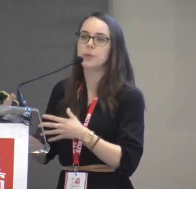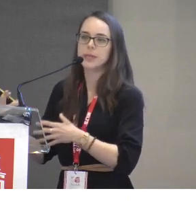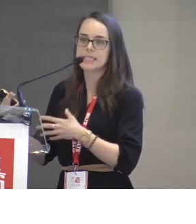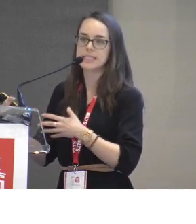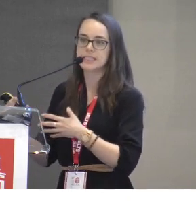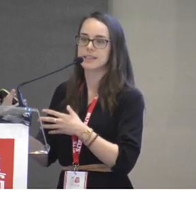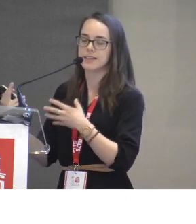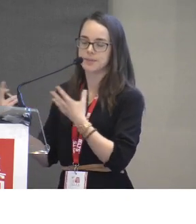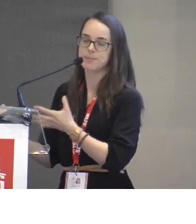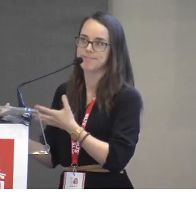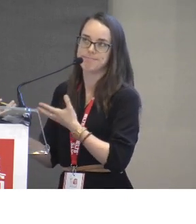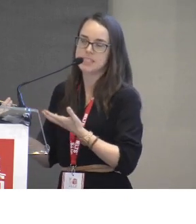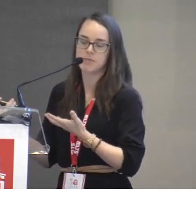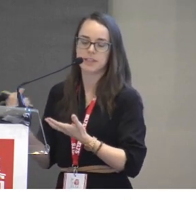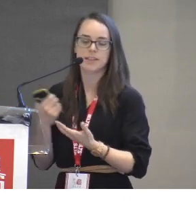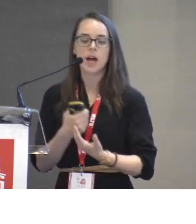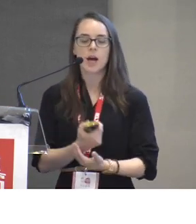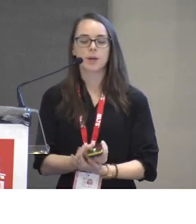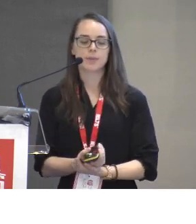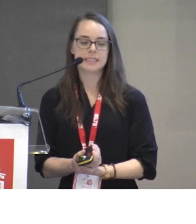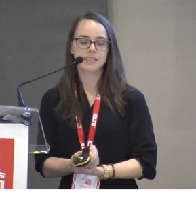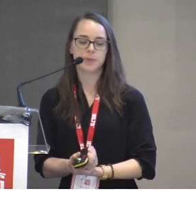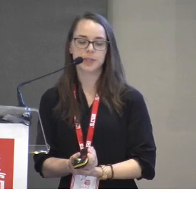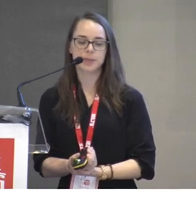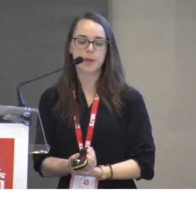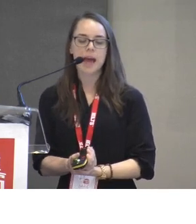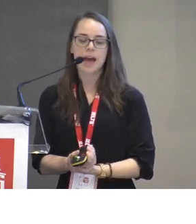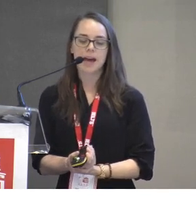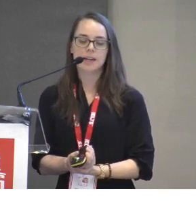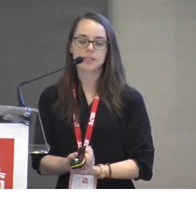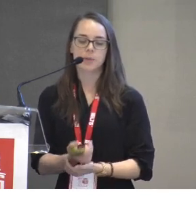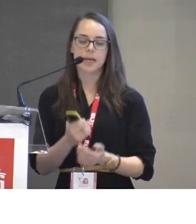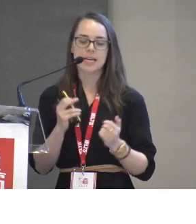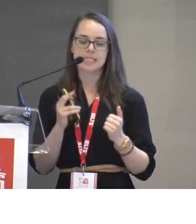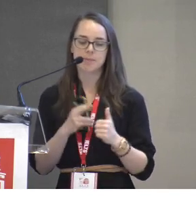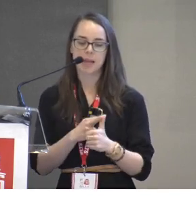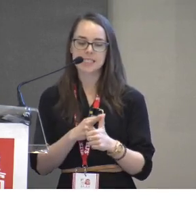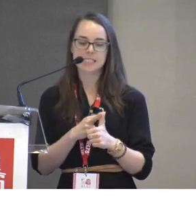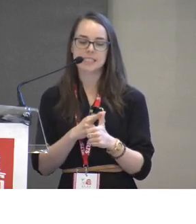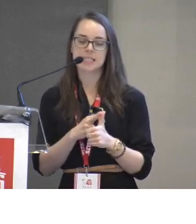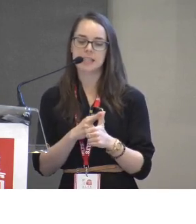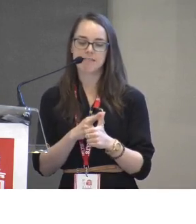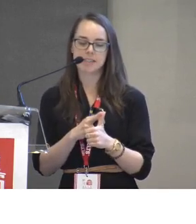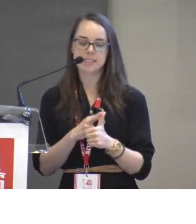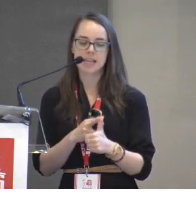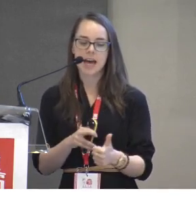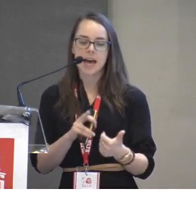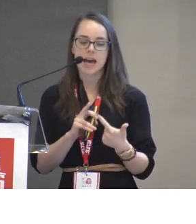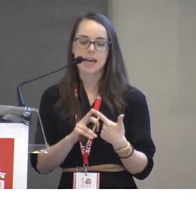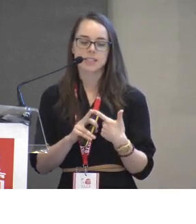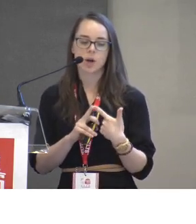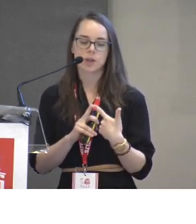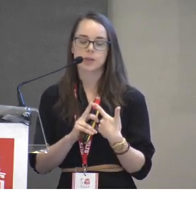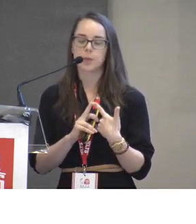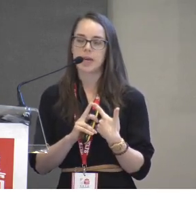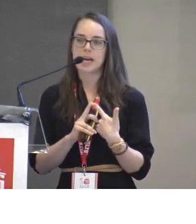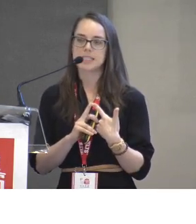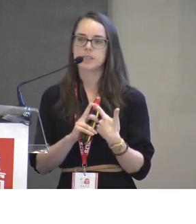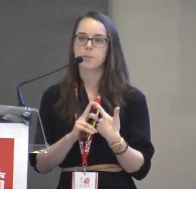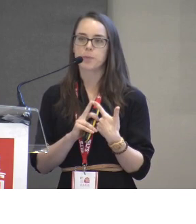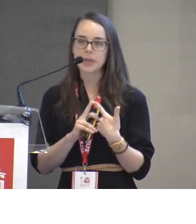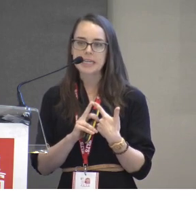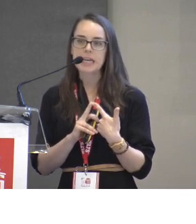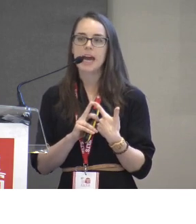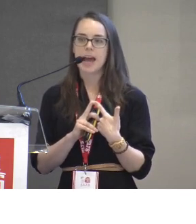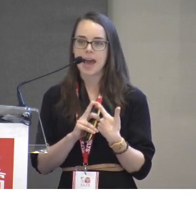the newest material companion volume, so we added plus levels, and also we